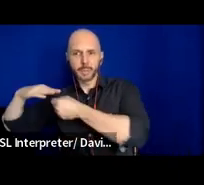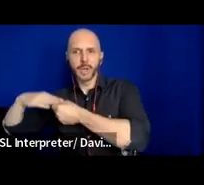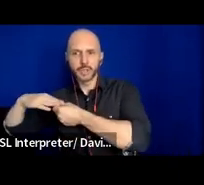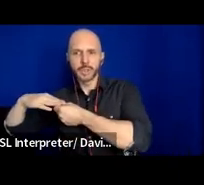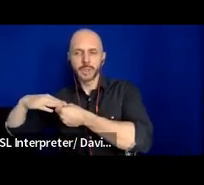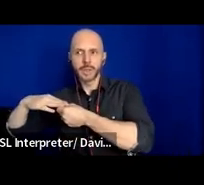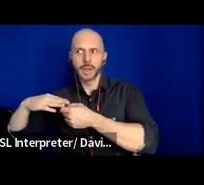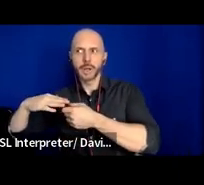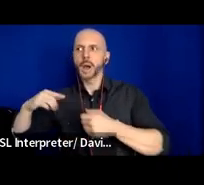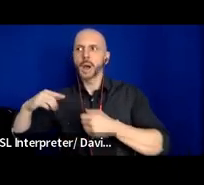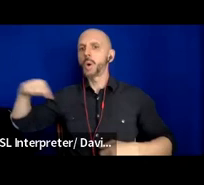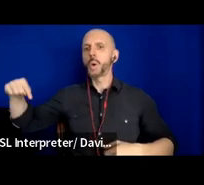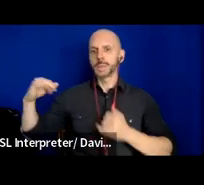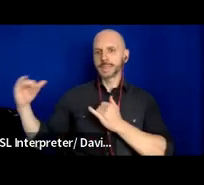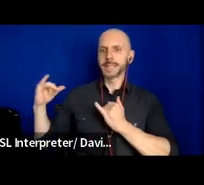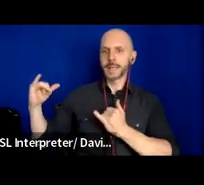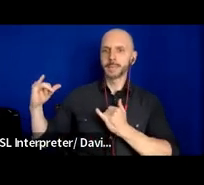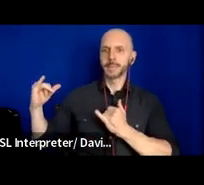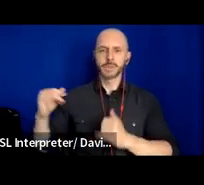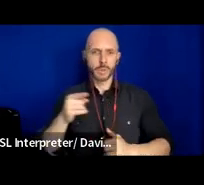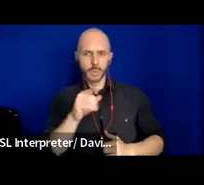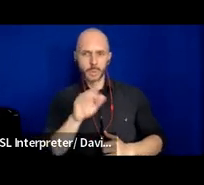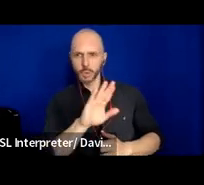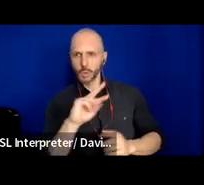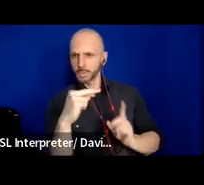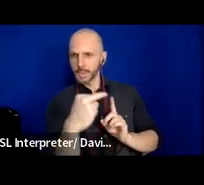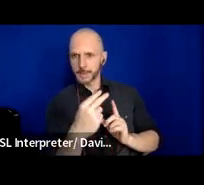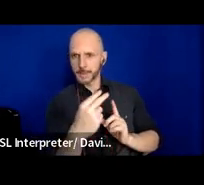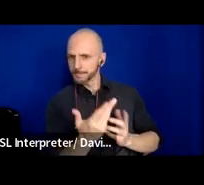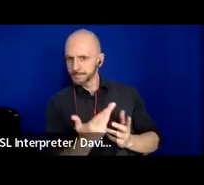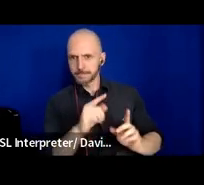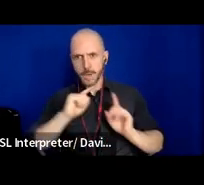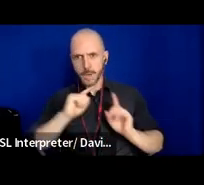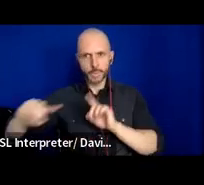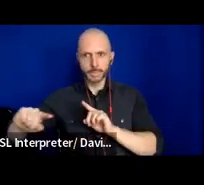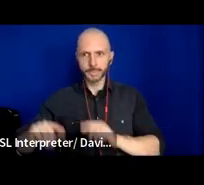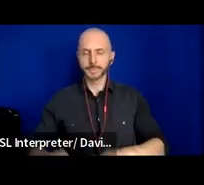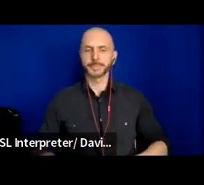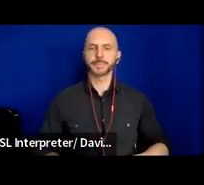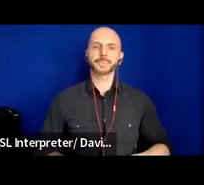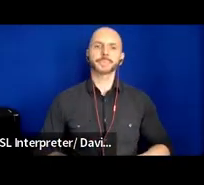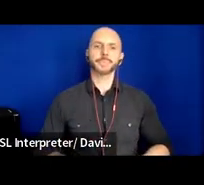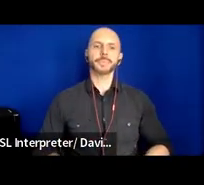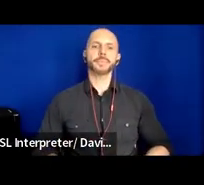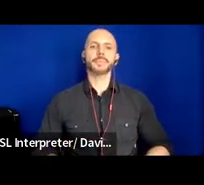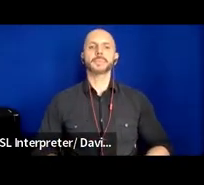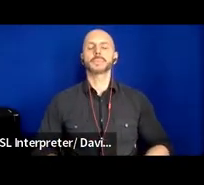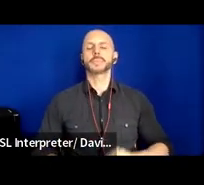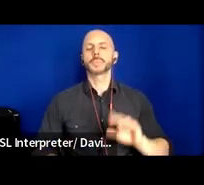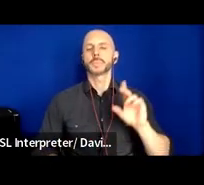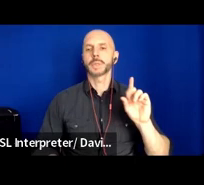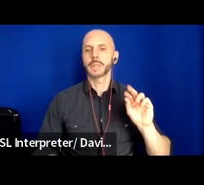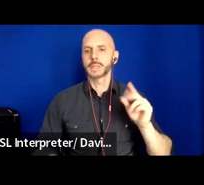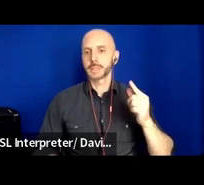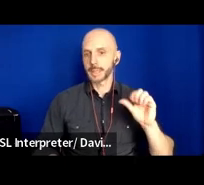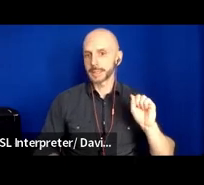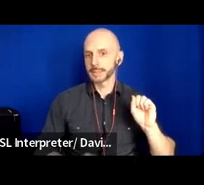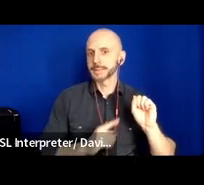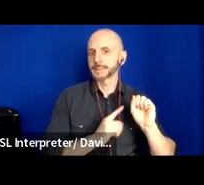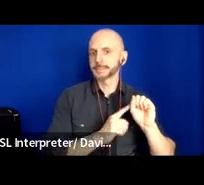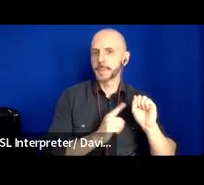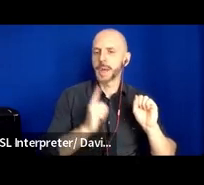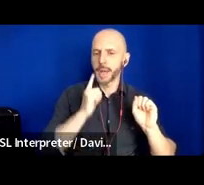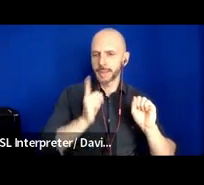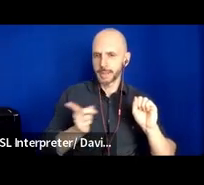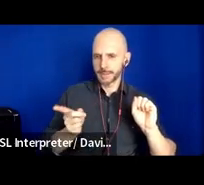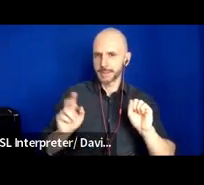a response to that statement? But I think what Rita is saying is exactly spot on, which is the experience that people have, because